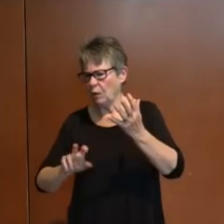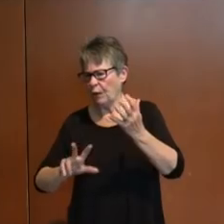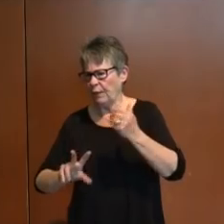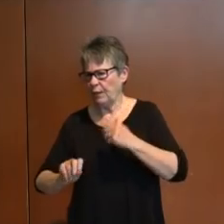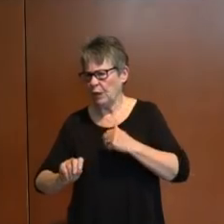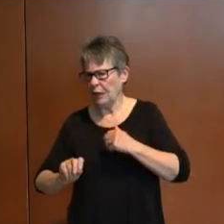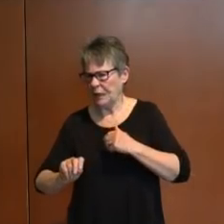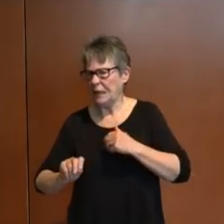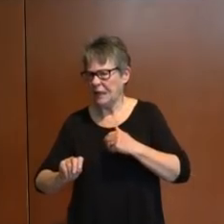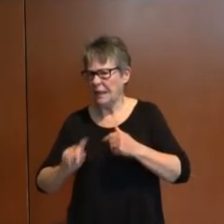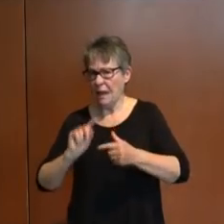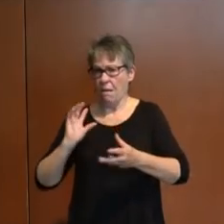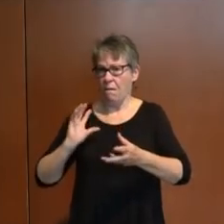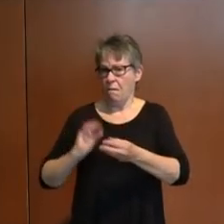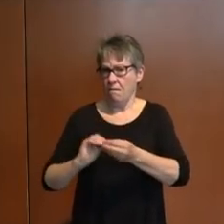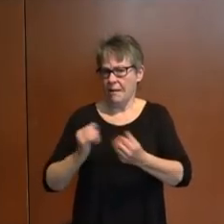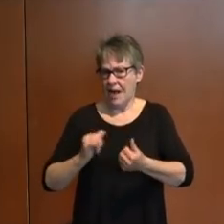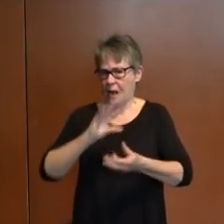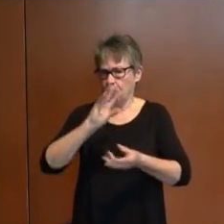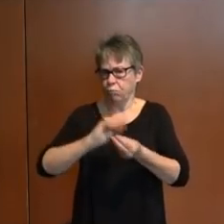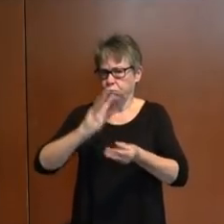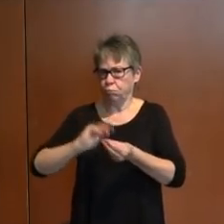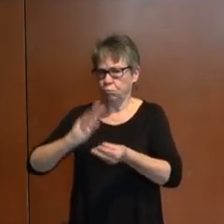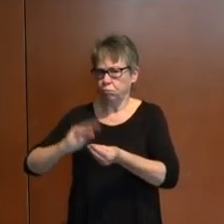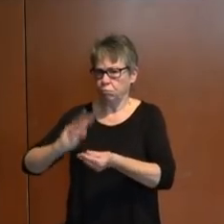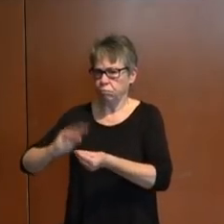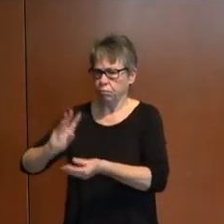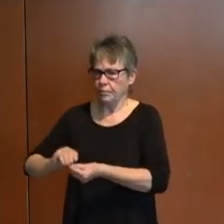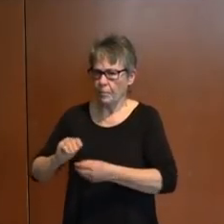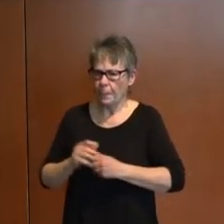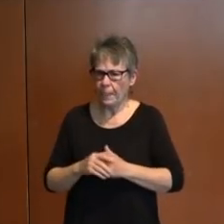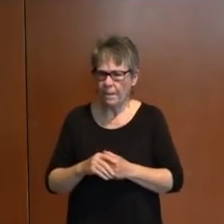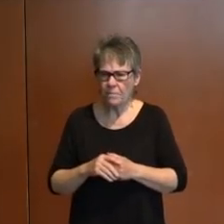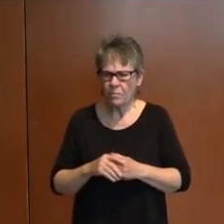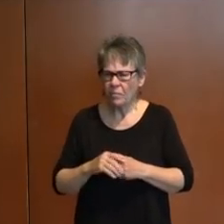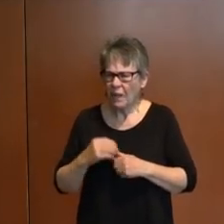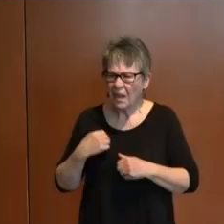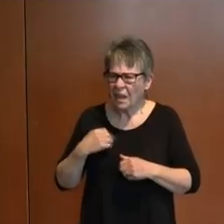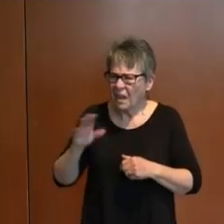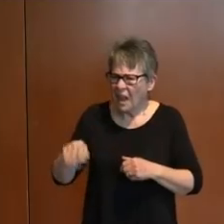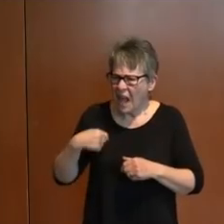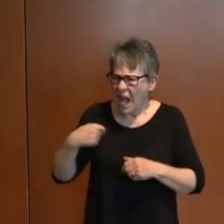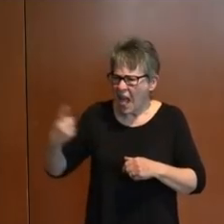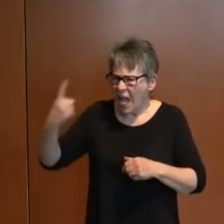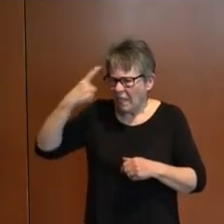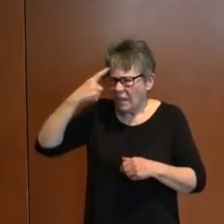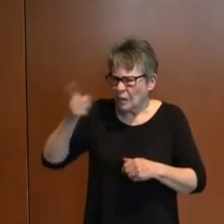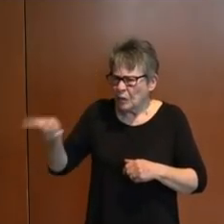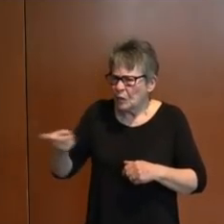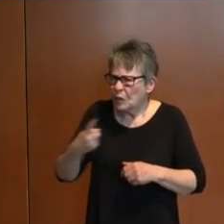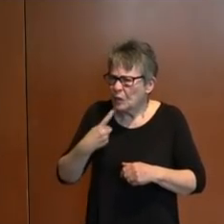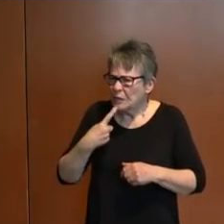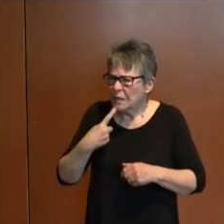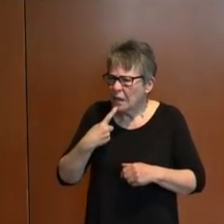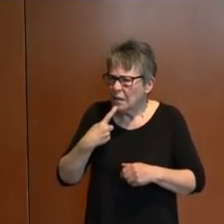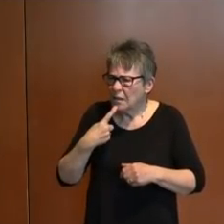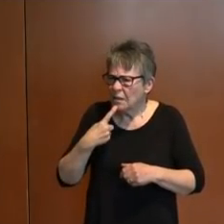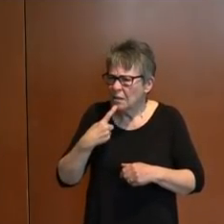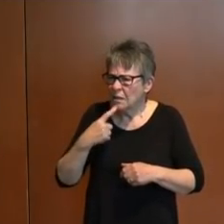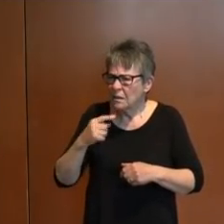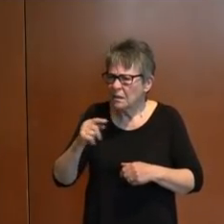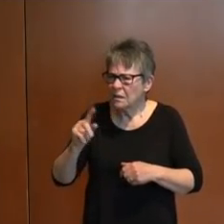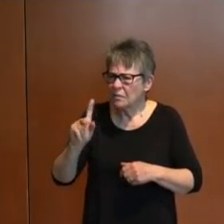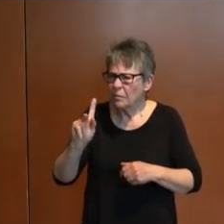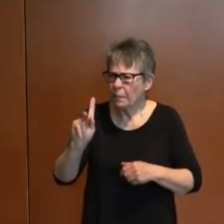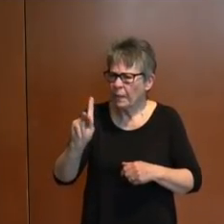432. I think you said this, but Kevin O'Dowd on behalf of Cooper, Amy Mansue